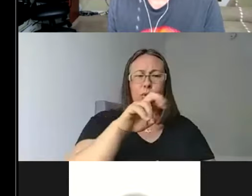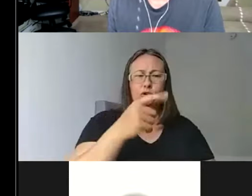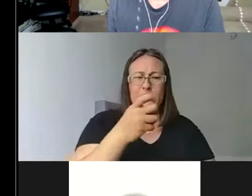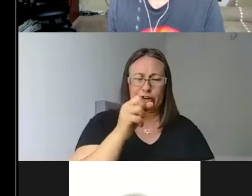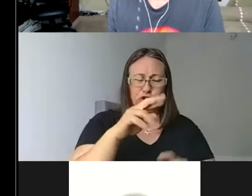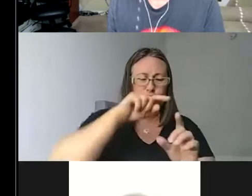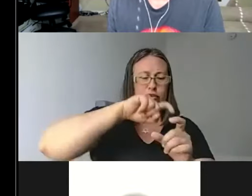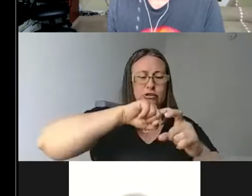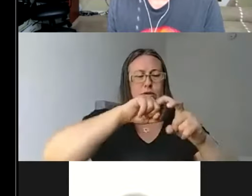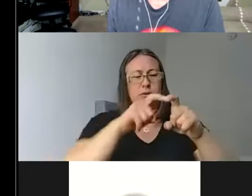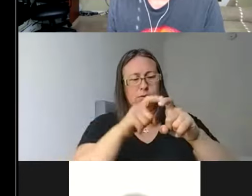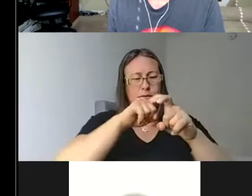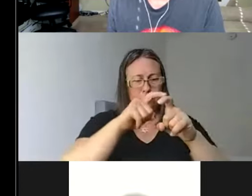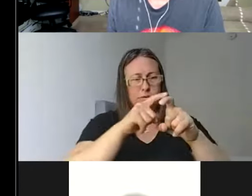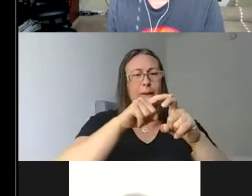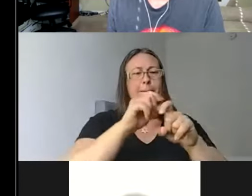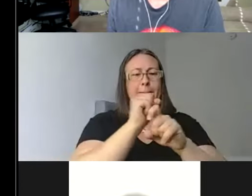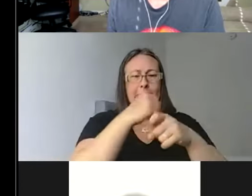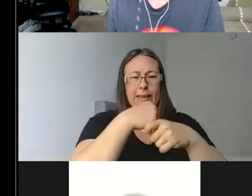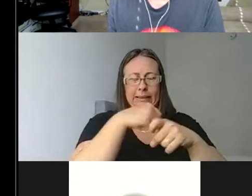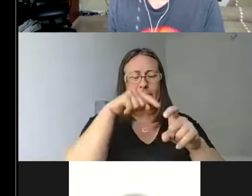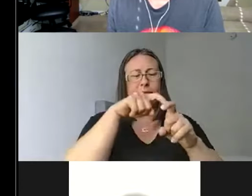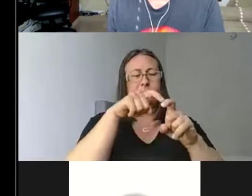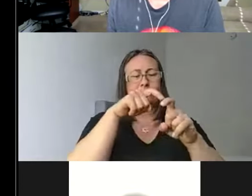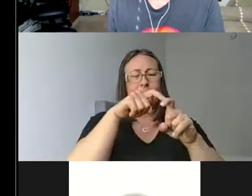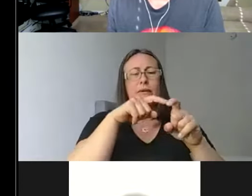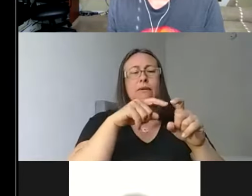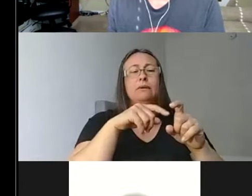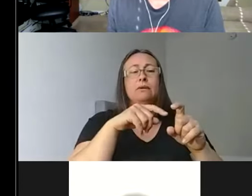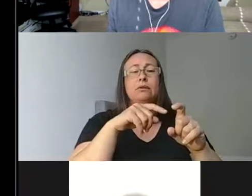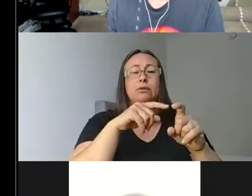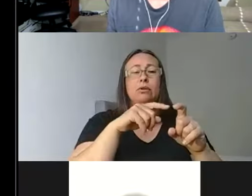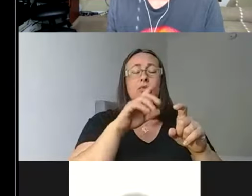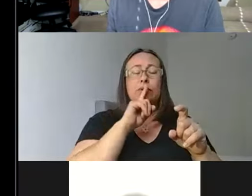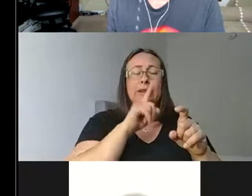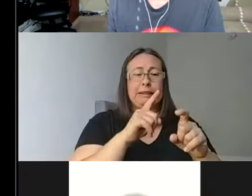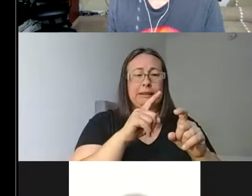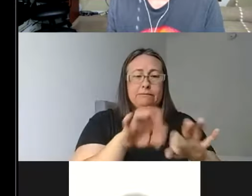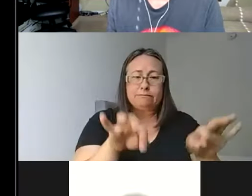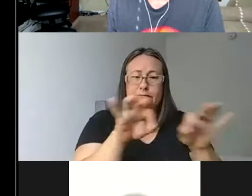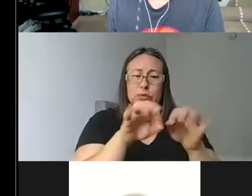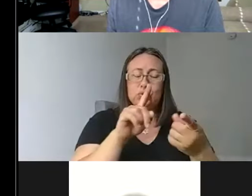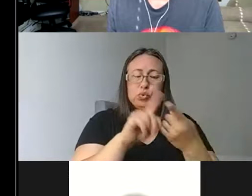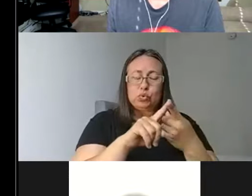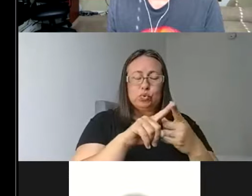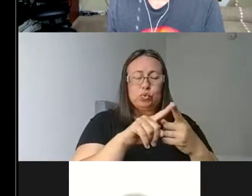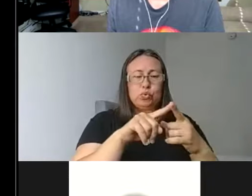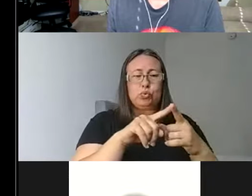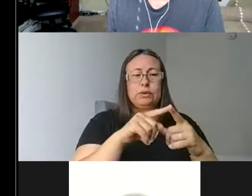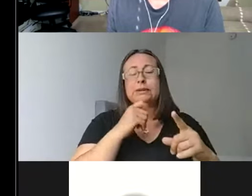neurons, Sonic Hedgehog is really important for regionalizing those stem cell pools. and it tells these